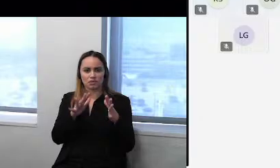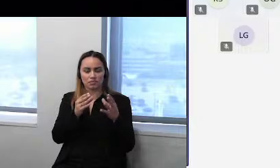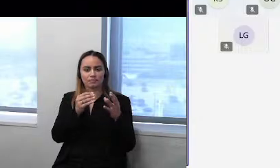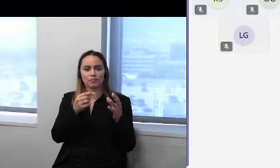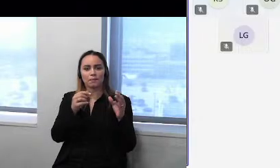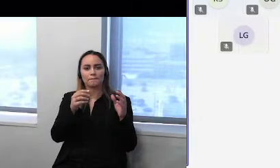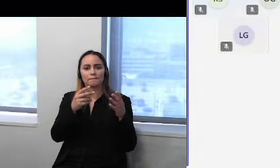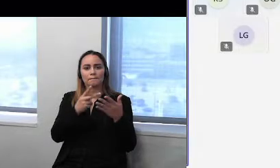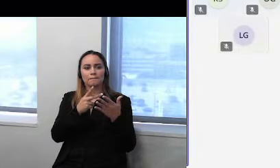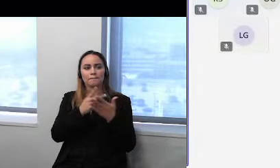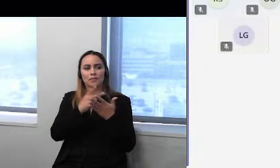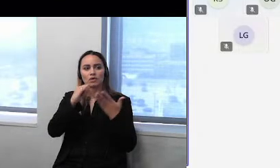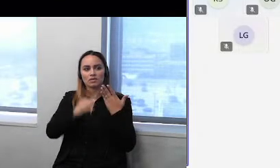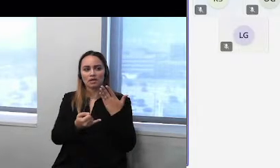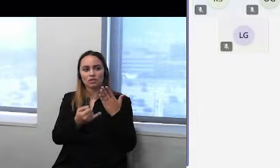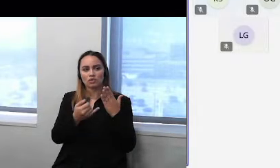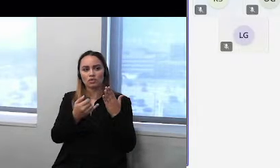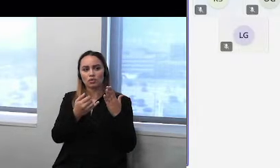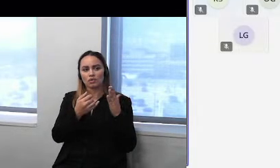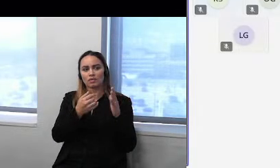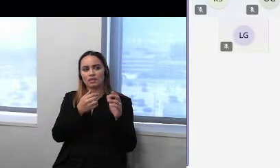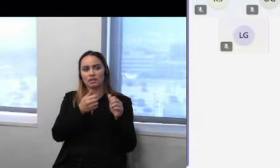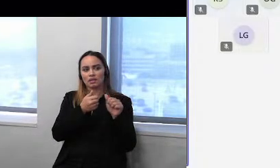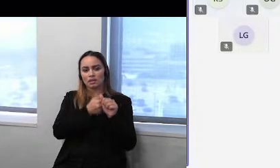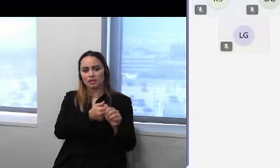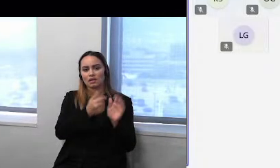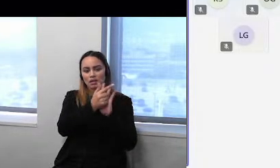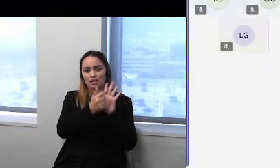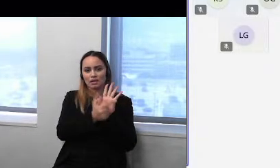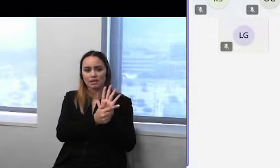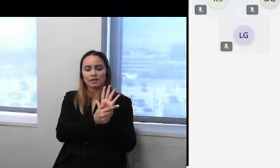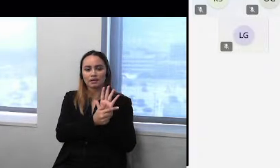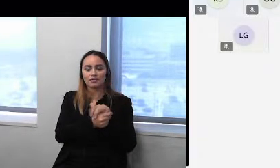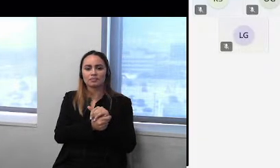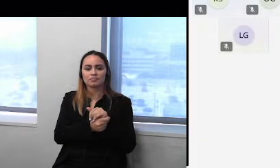That's one objection. Let's Compound. hear the other objection. Yeah,